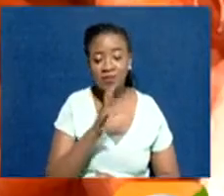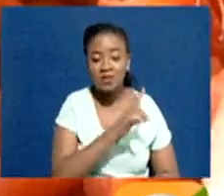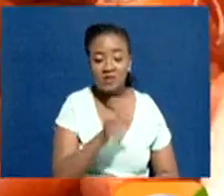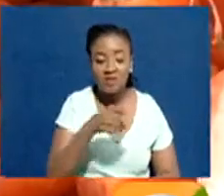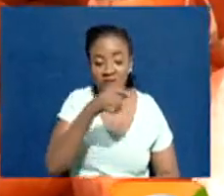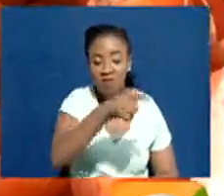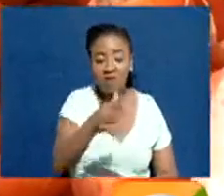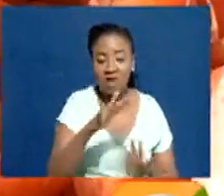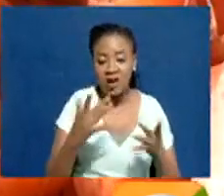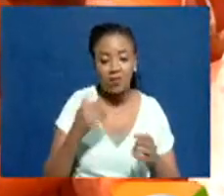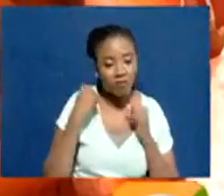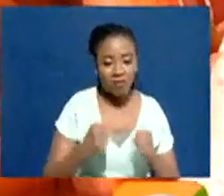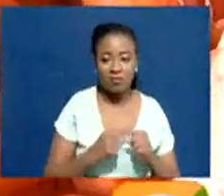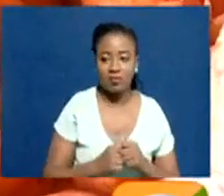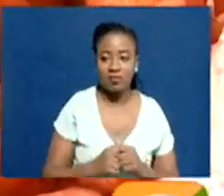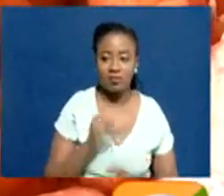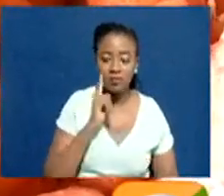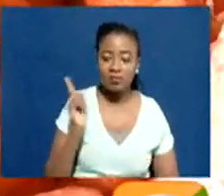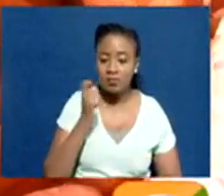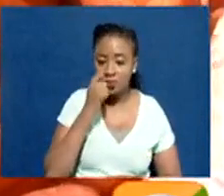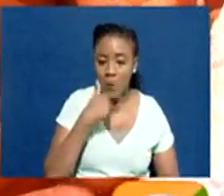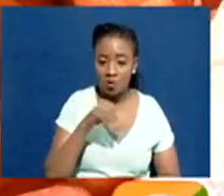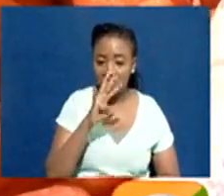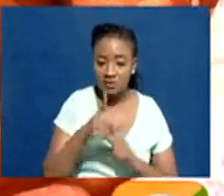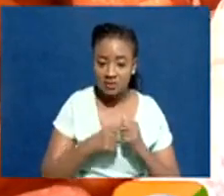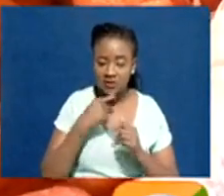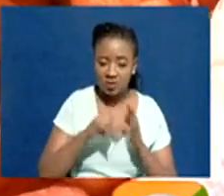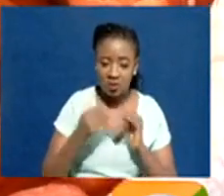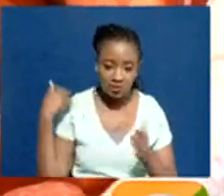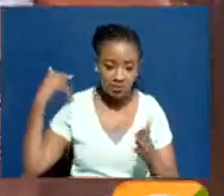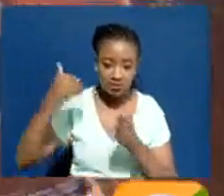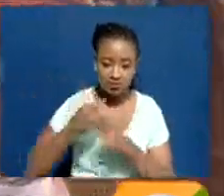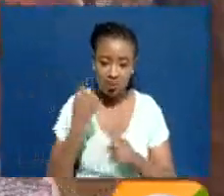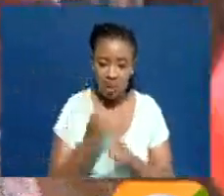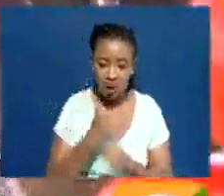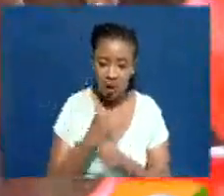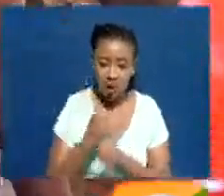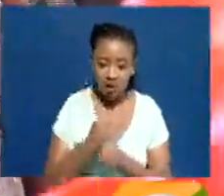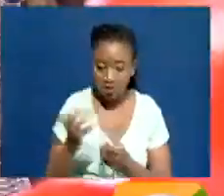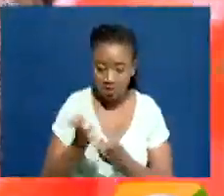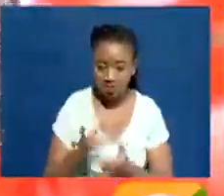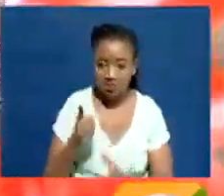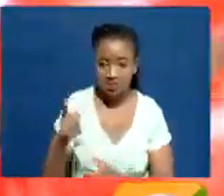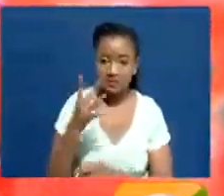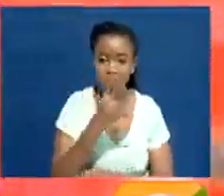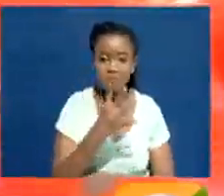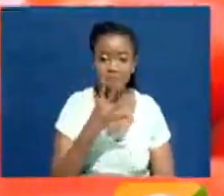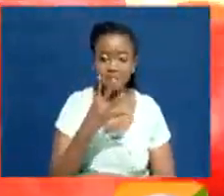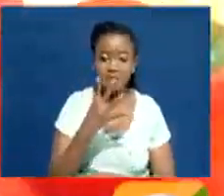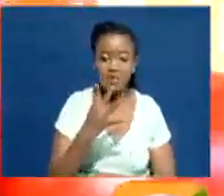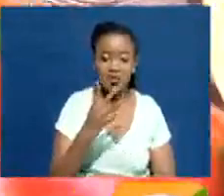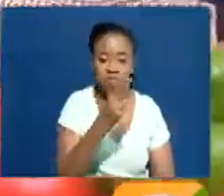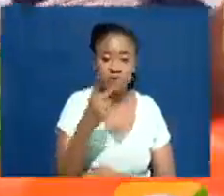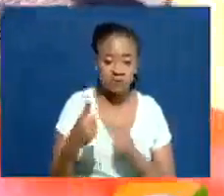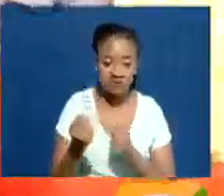upate. The 46-year-old says that for the 25 years she has operated as a vegetable vendor in Nakuru, she has not